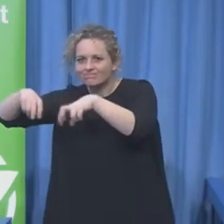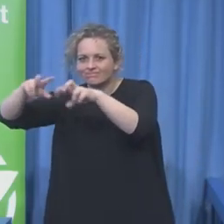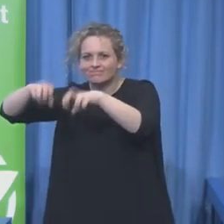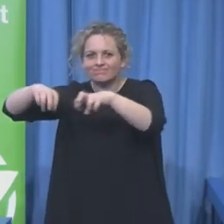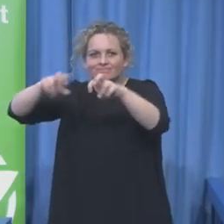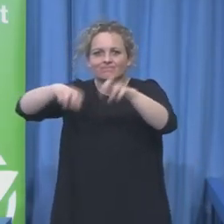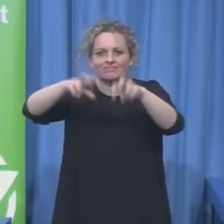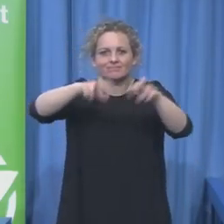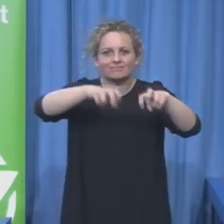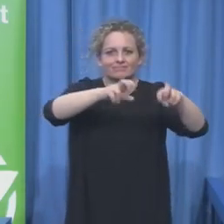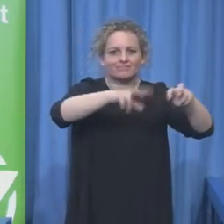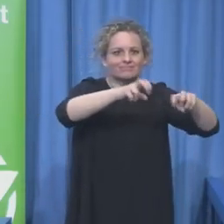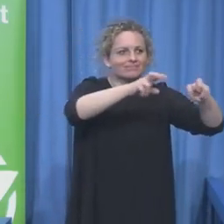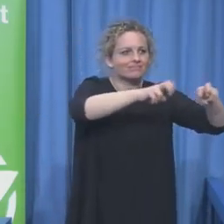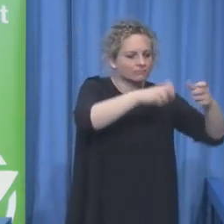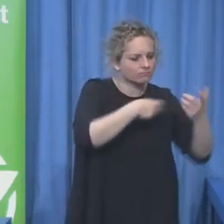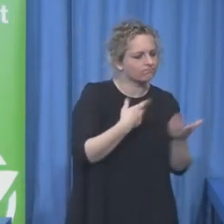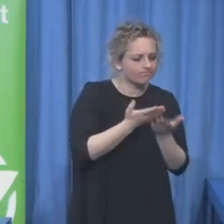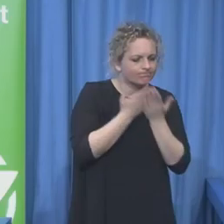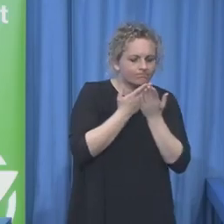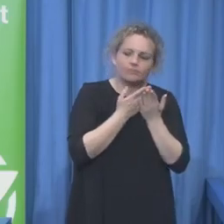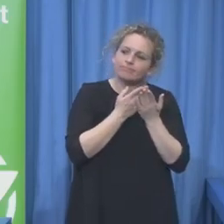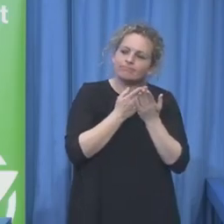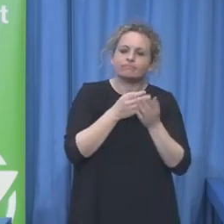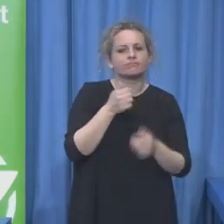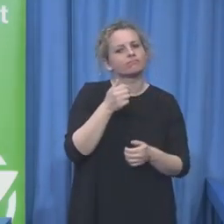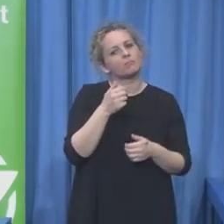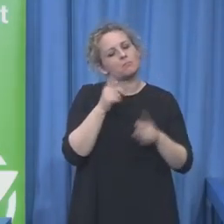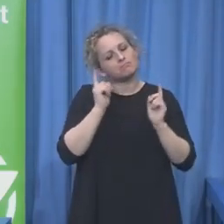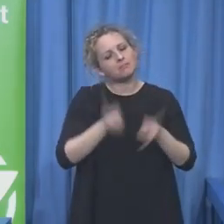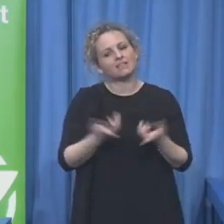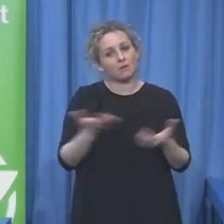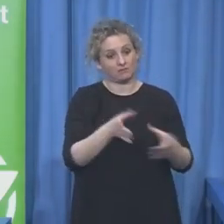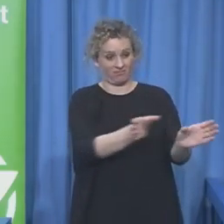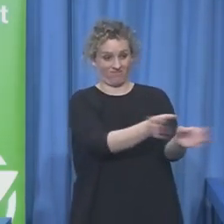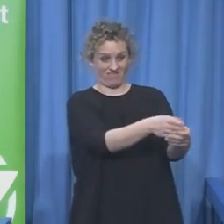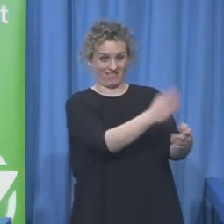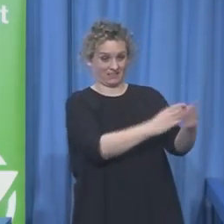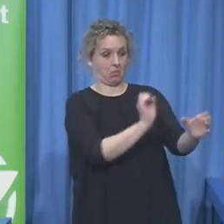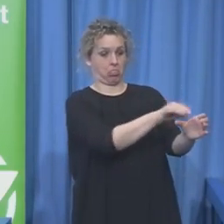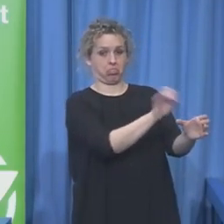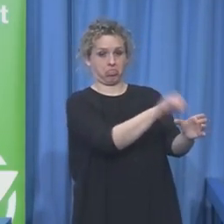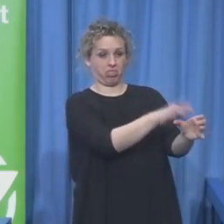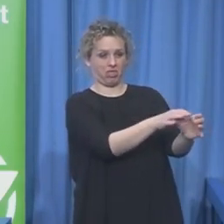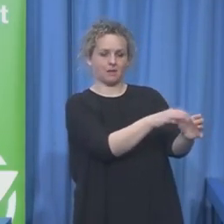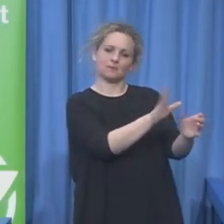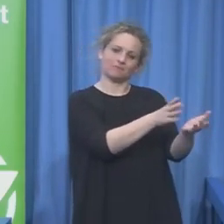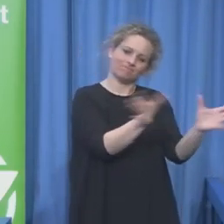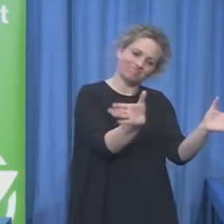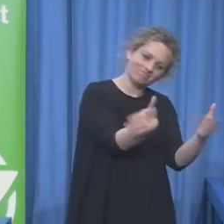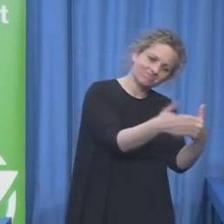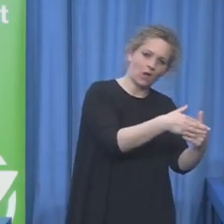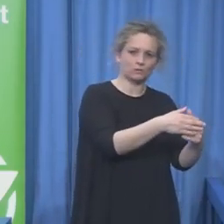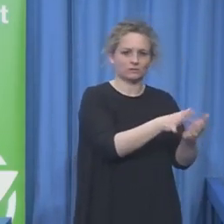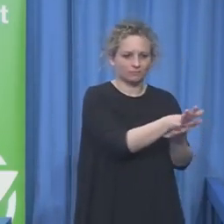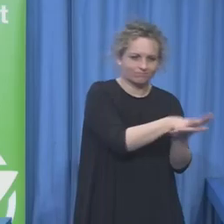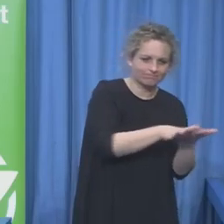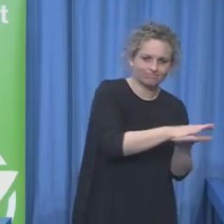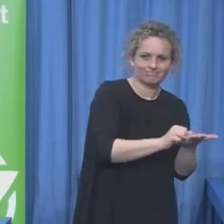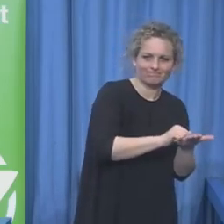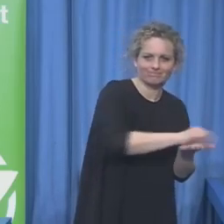nearly all of these observations is that women are more disadvantaged than men. So I think